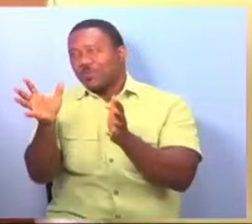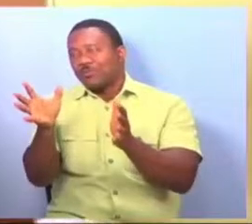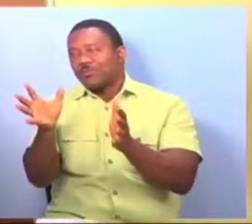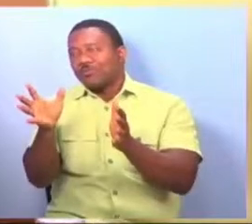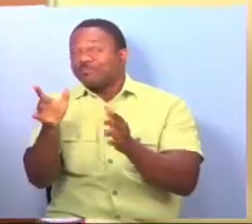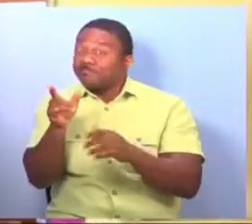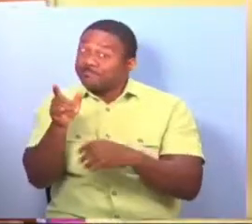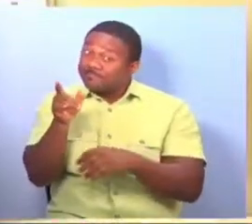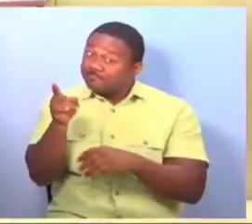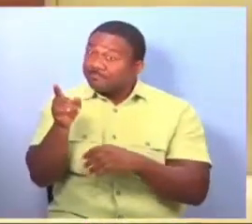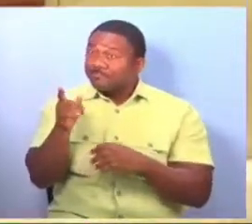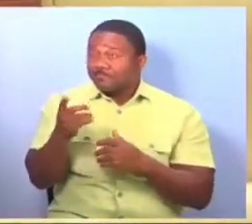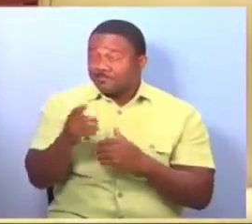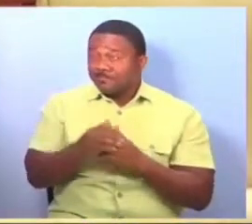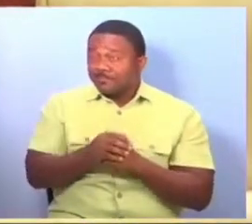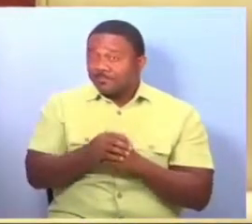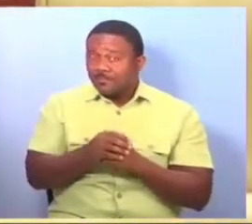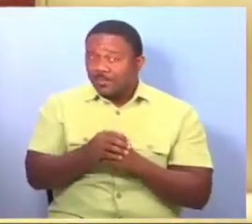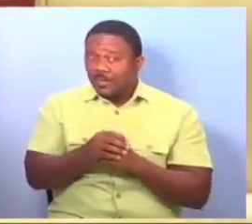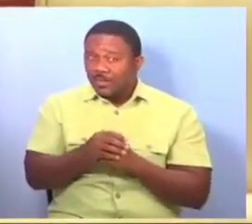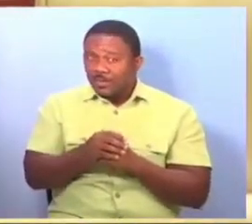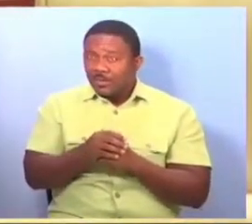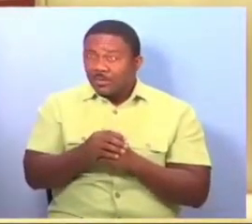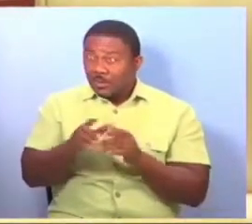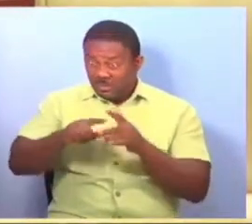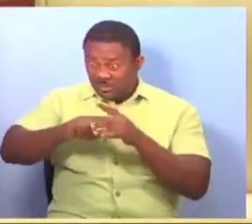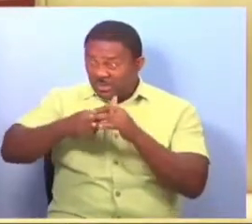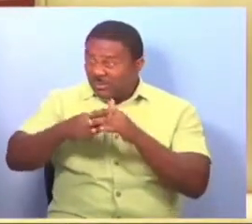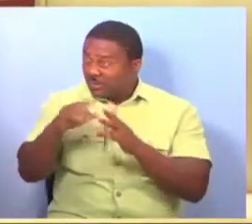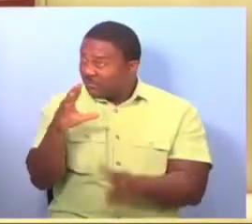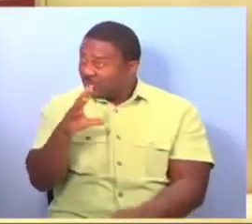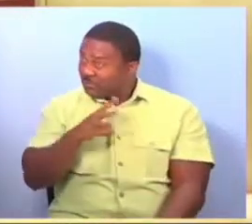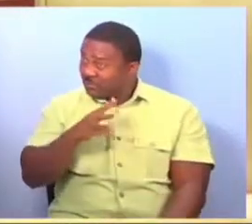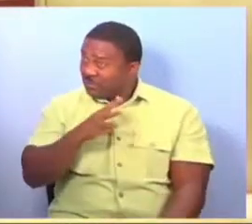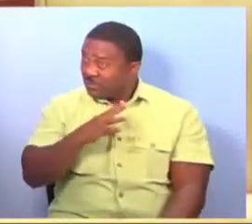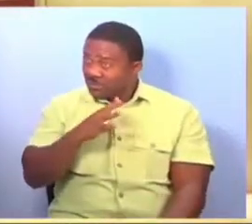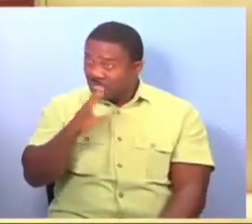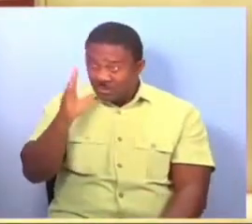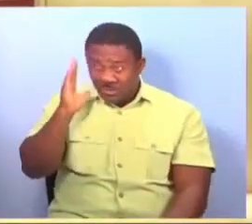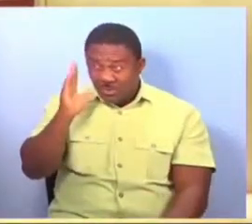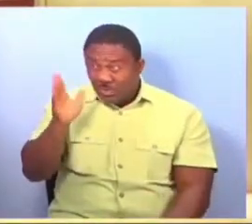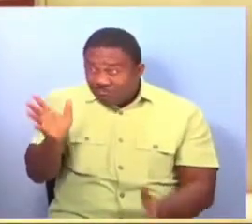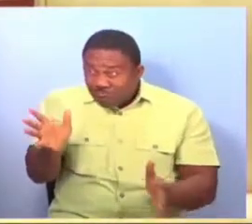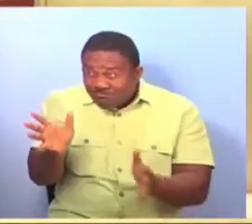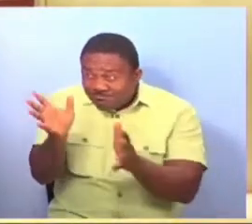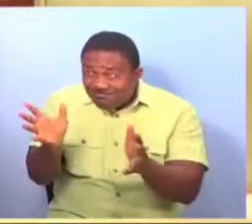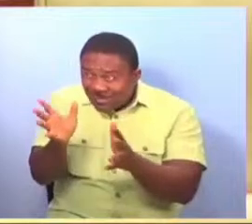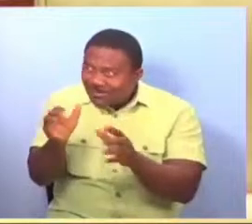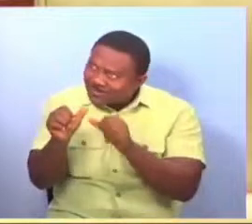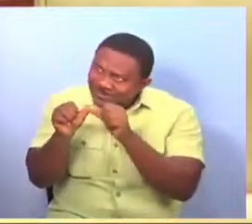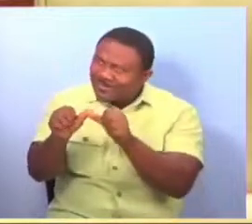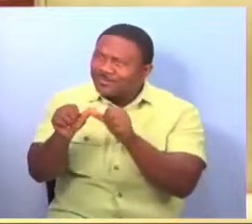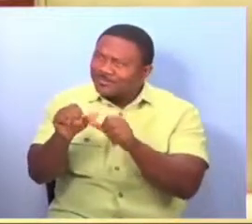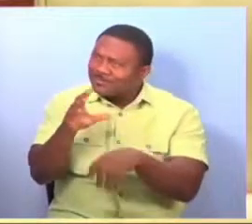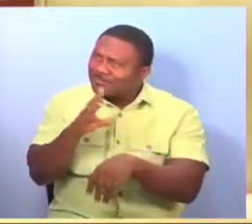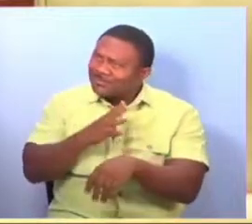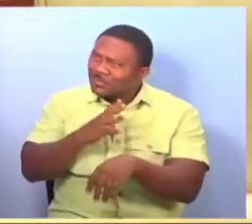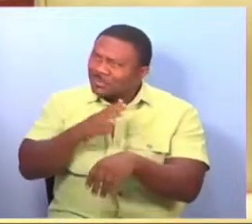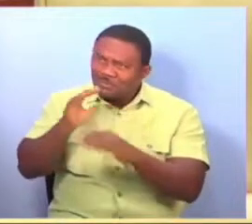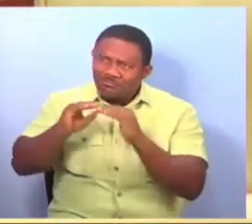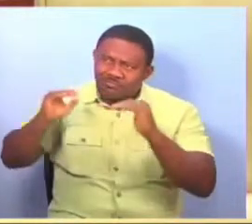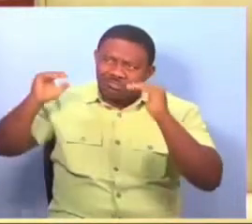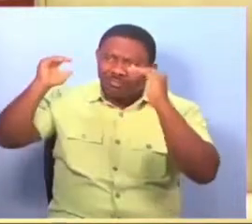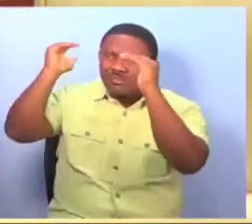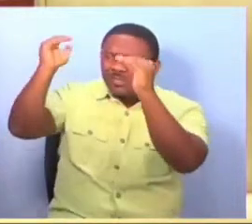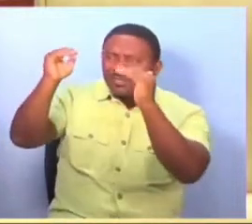that because you have started so well, I will urge you to continue and you will get to